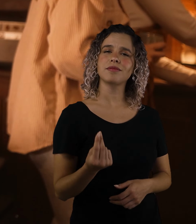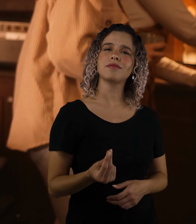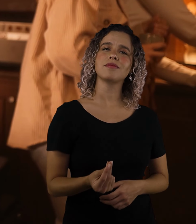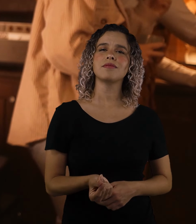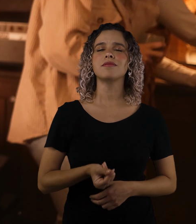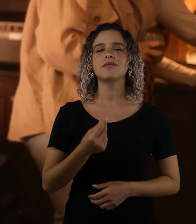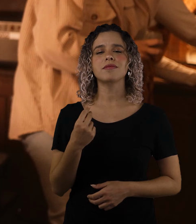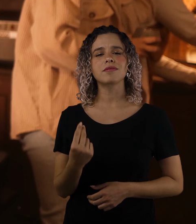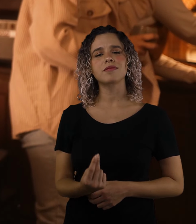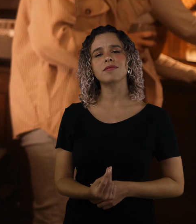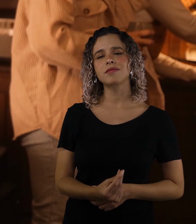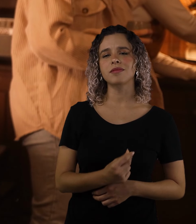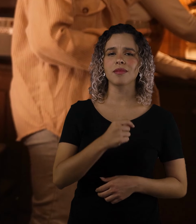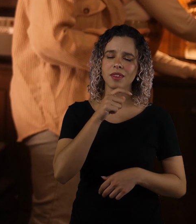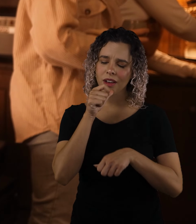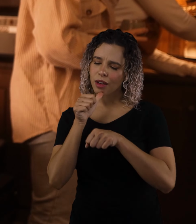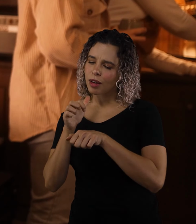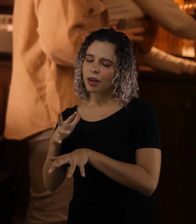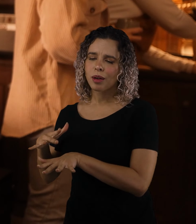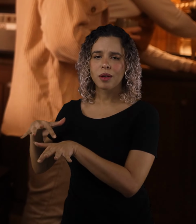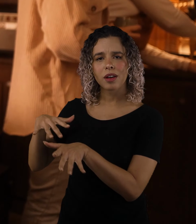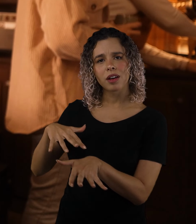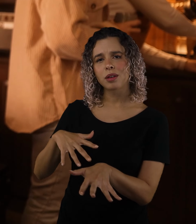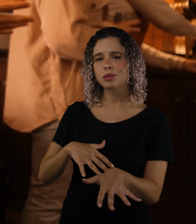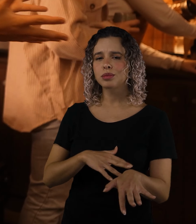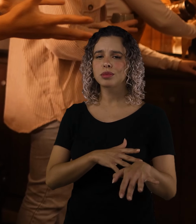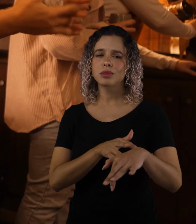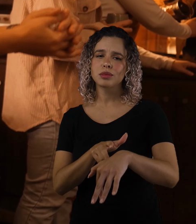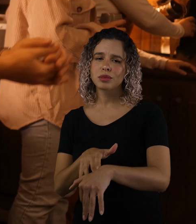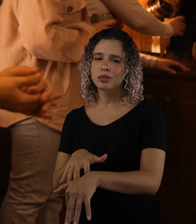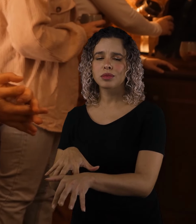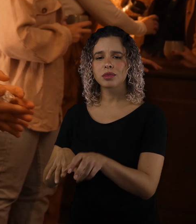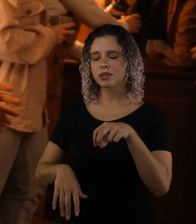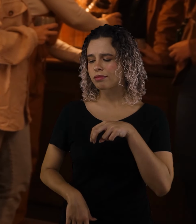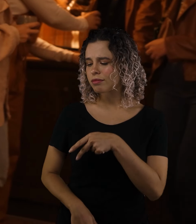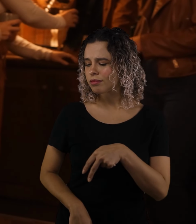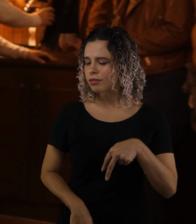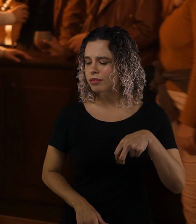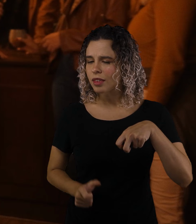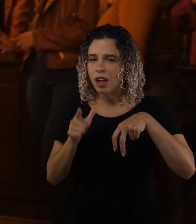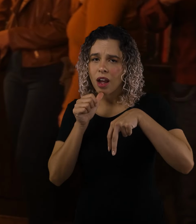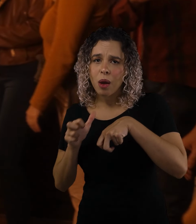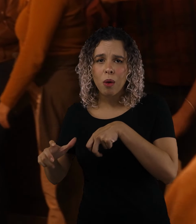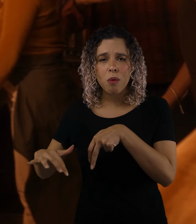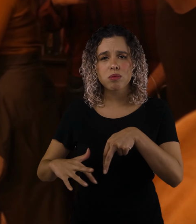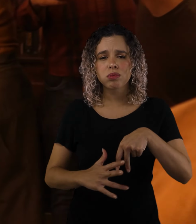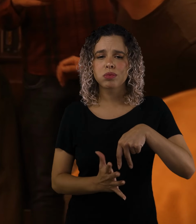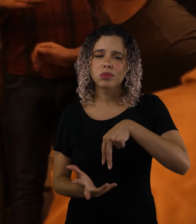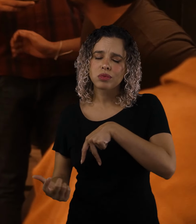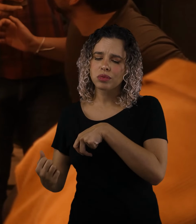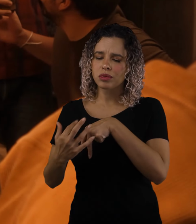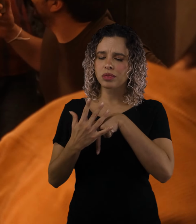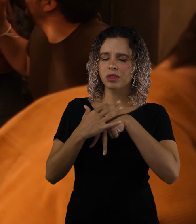forevermore. Said I walk beside the still waters and days. Rimos e conversamos.